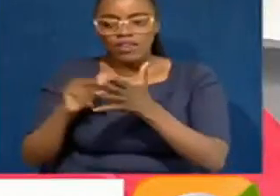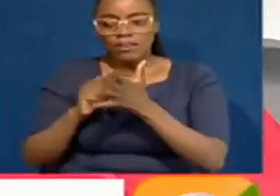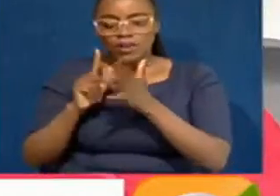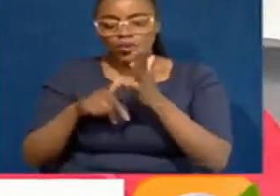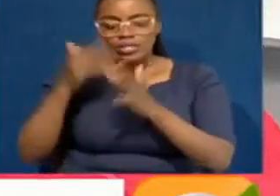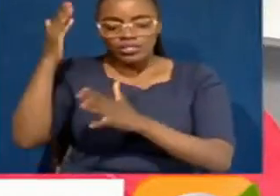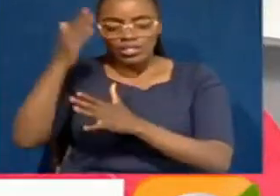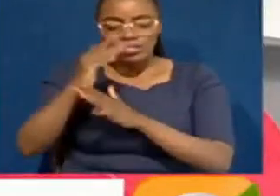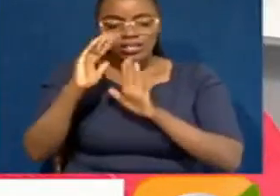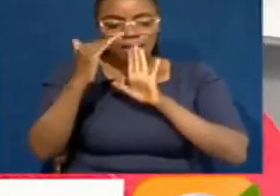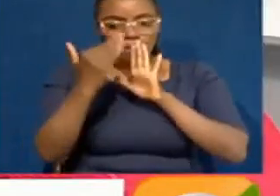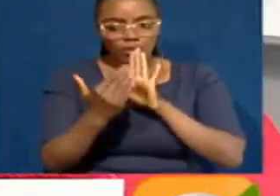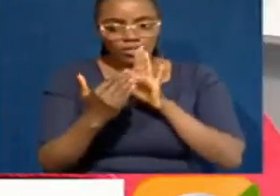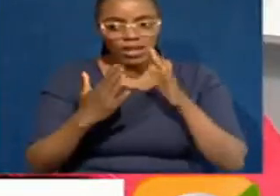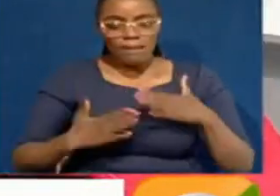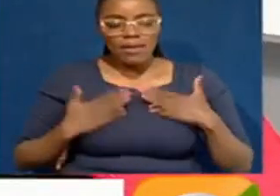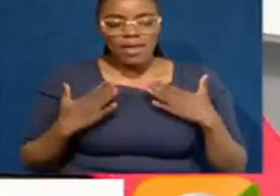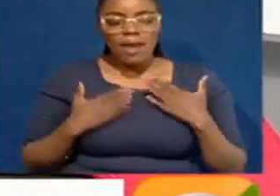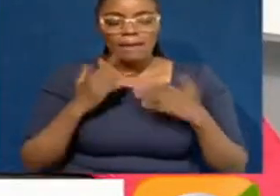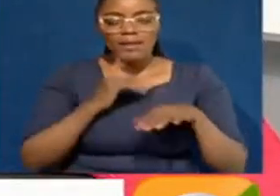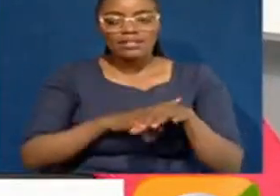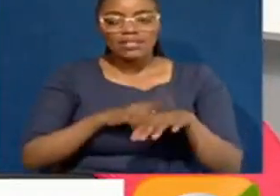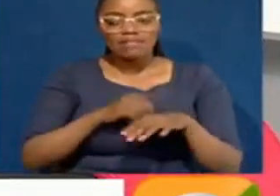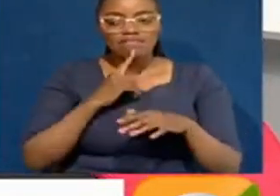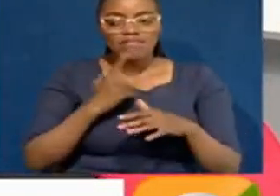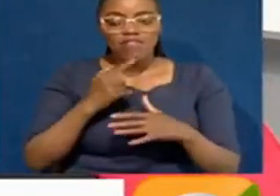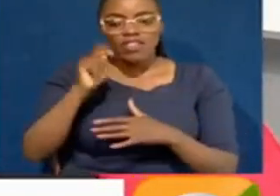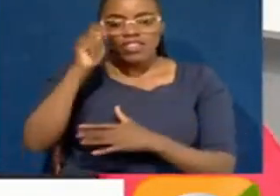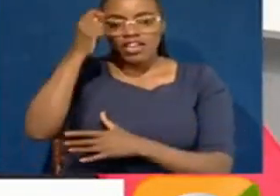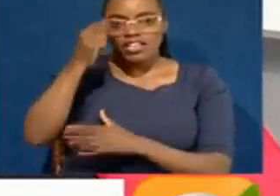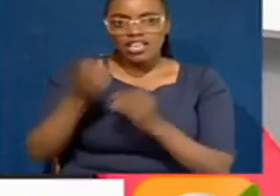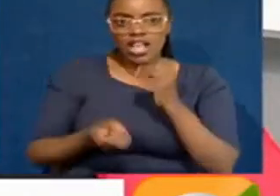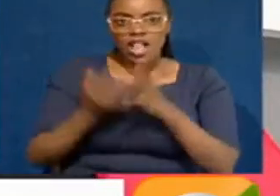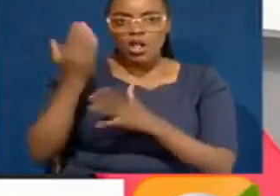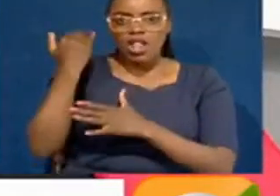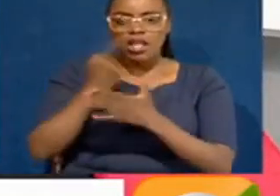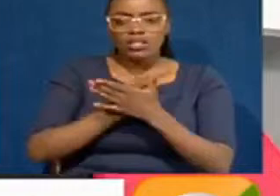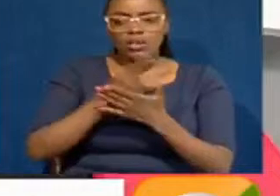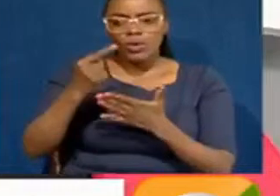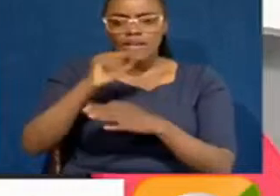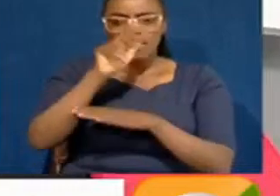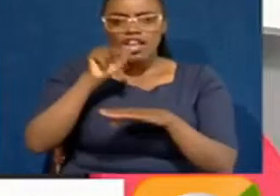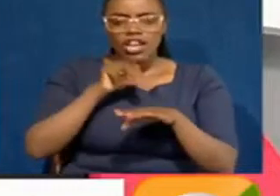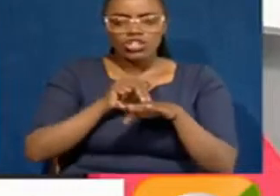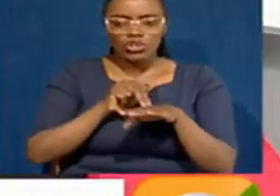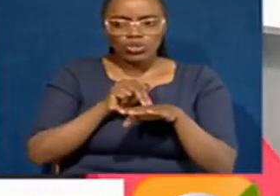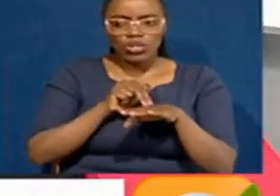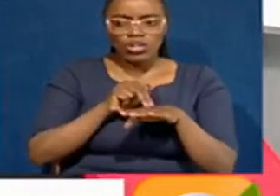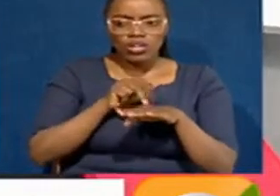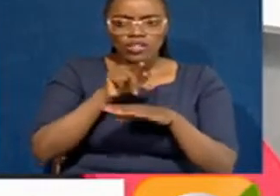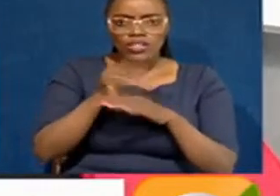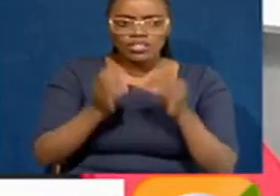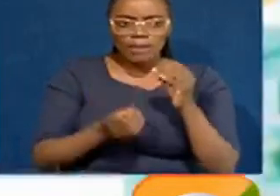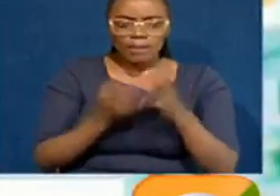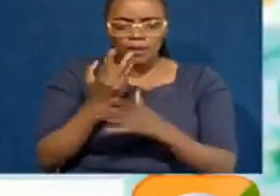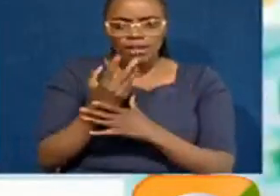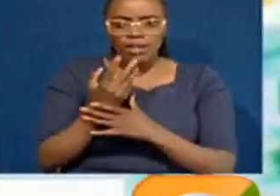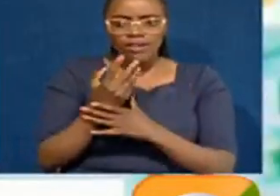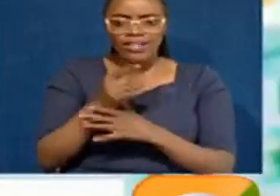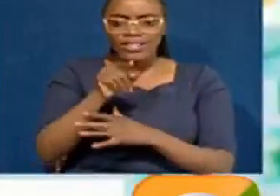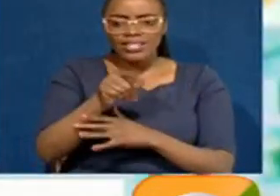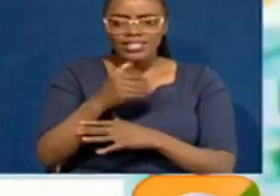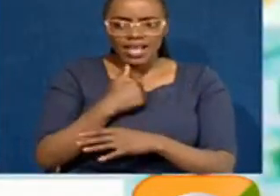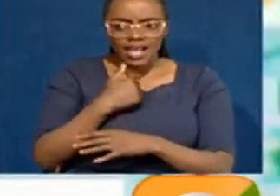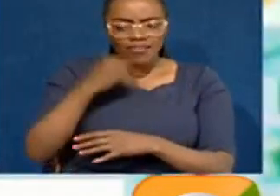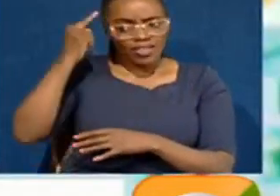approach. I'm happy also to report that Kenya just launched last week their national anticipatory action roadmap. So that is, I